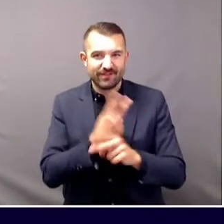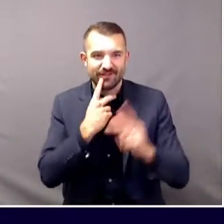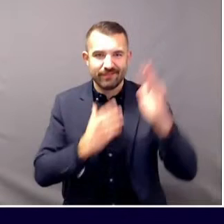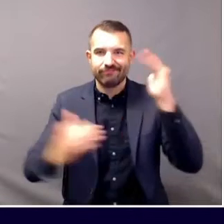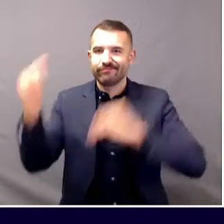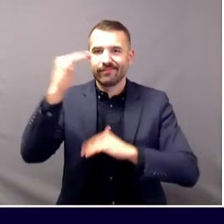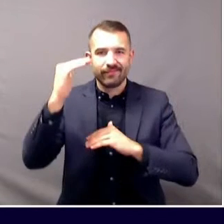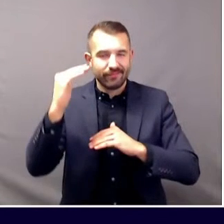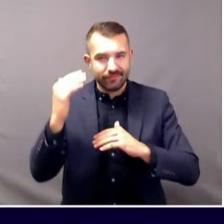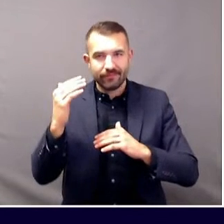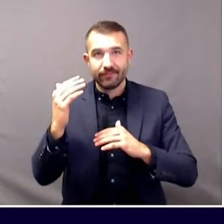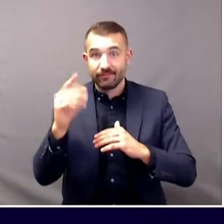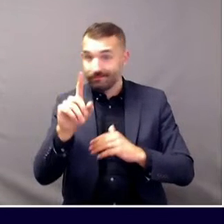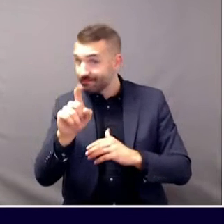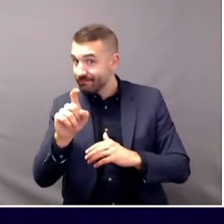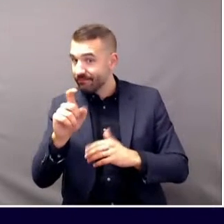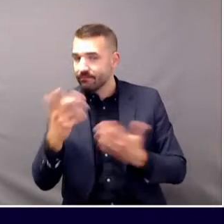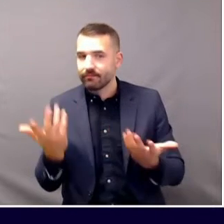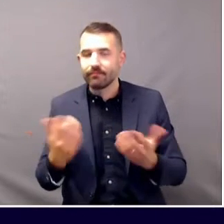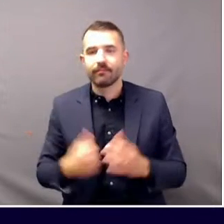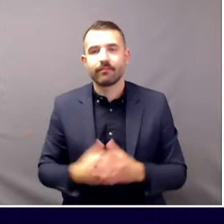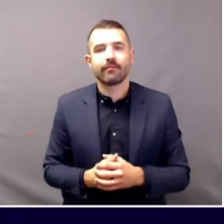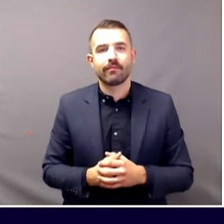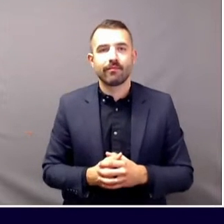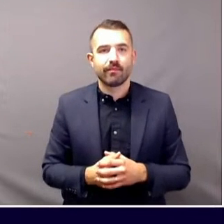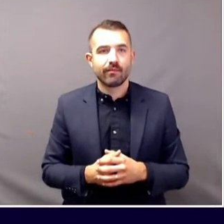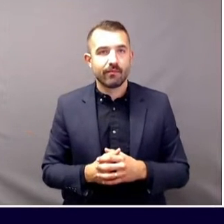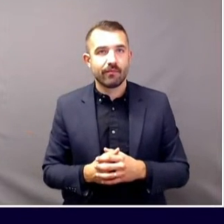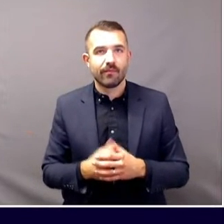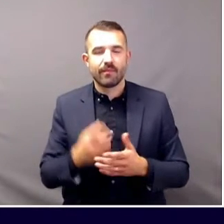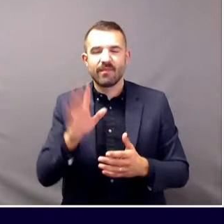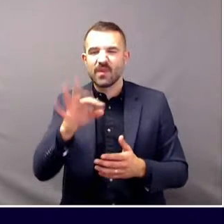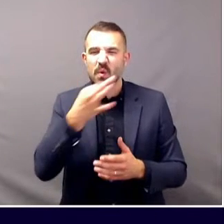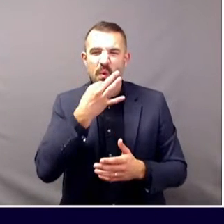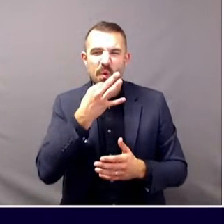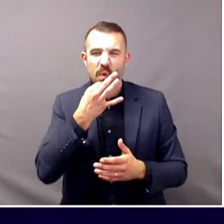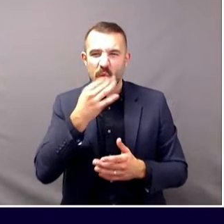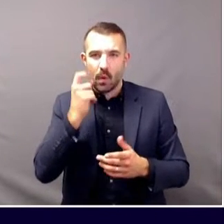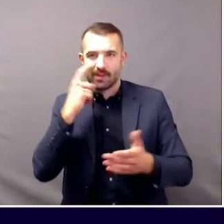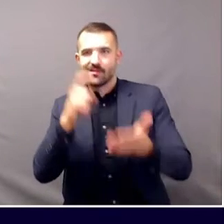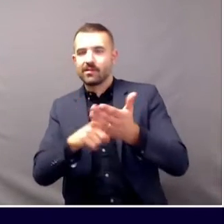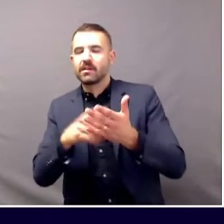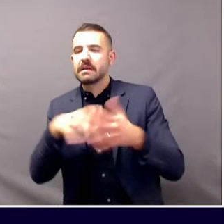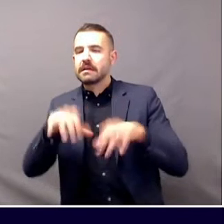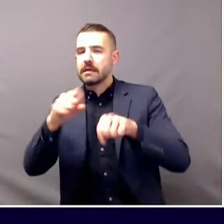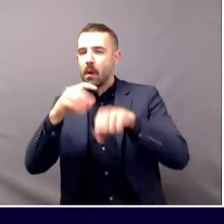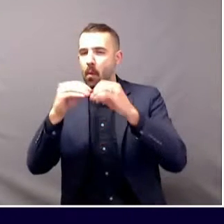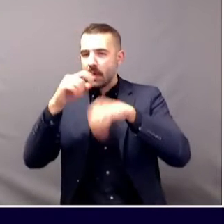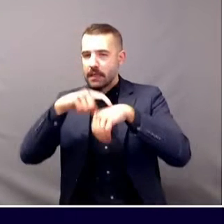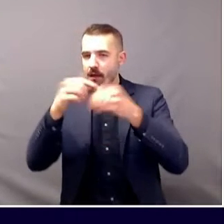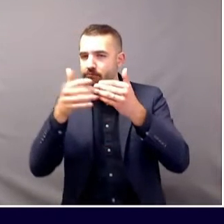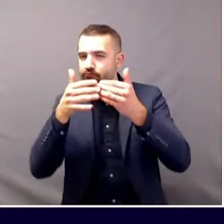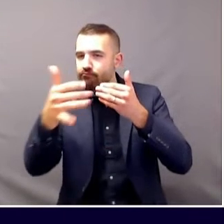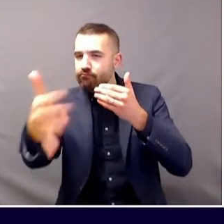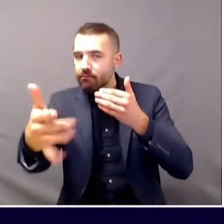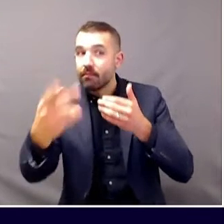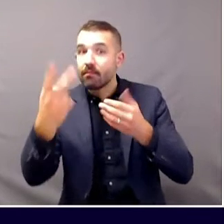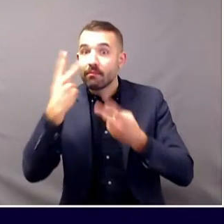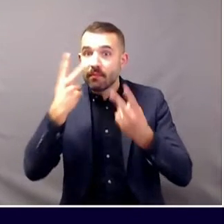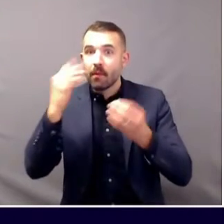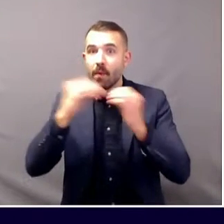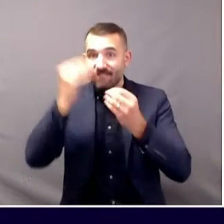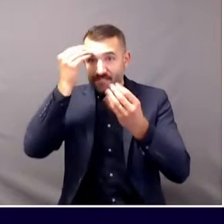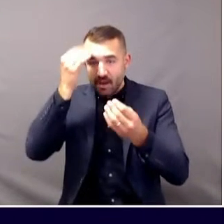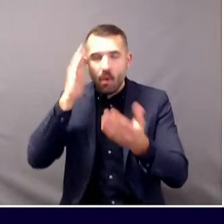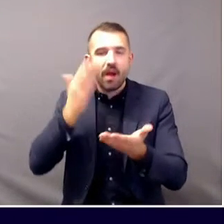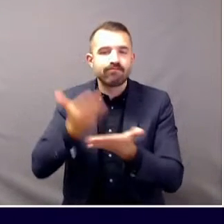keeping. Too early to tell right now. I think we probably need a bit more data to really be able to get a better sense of the